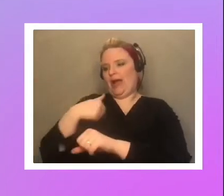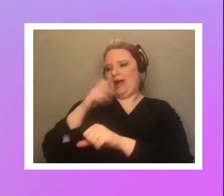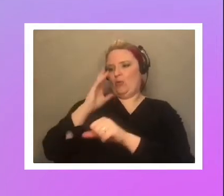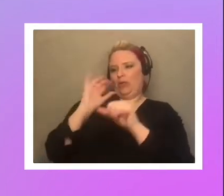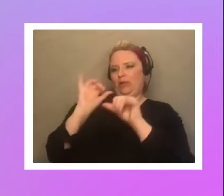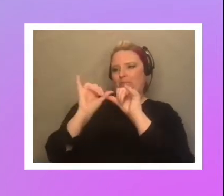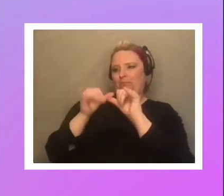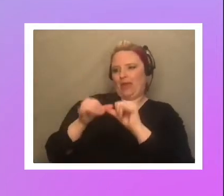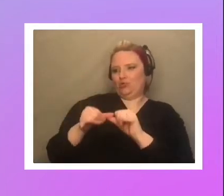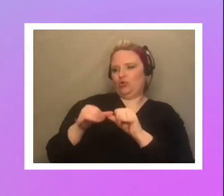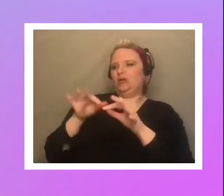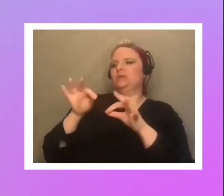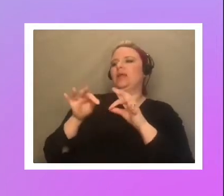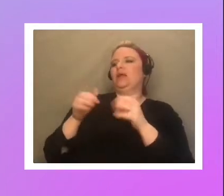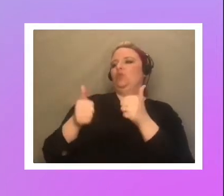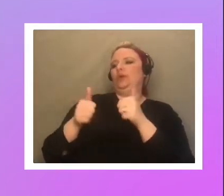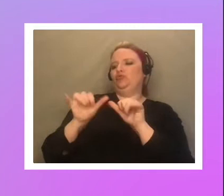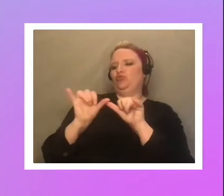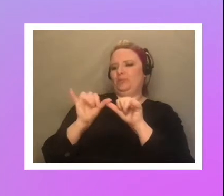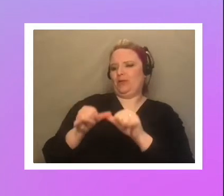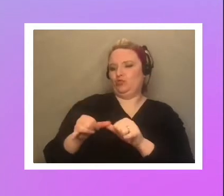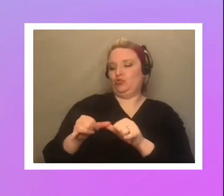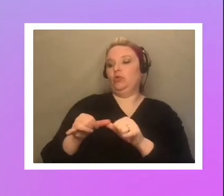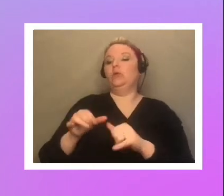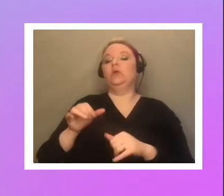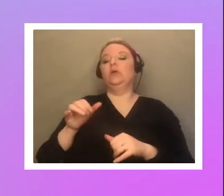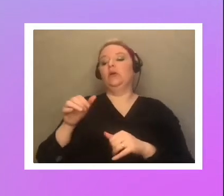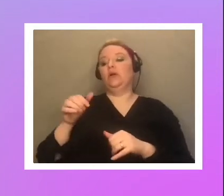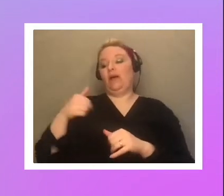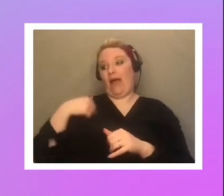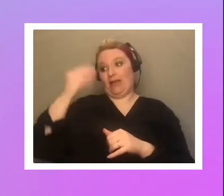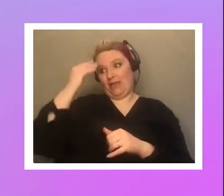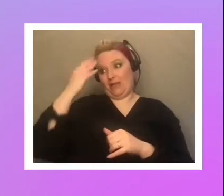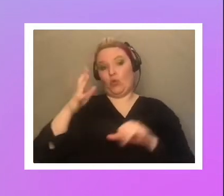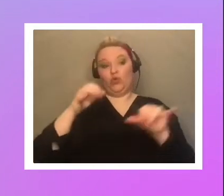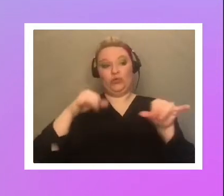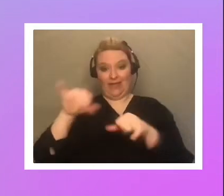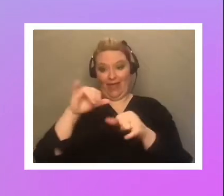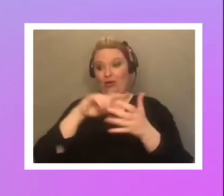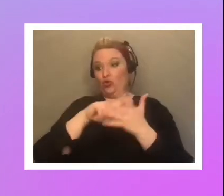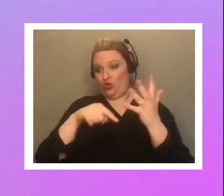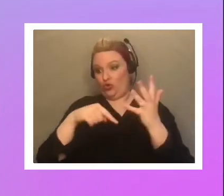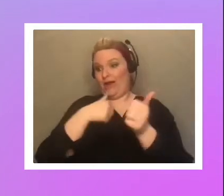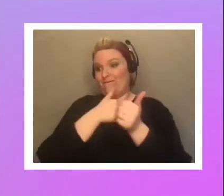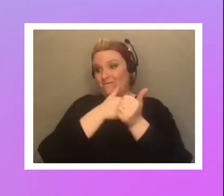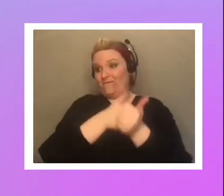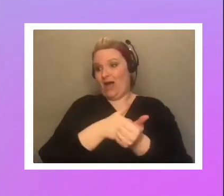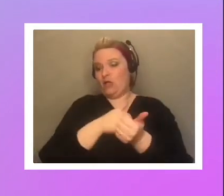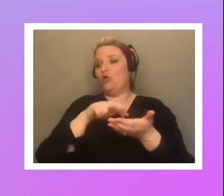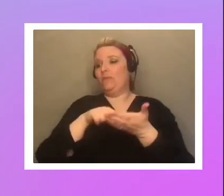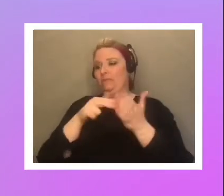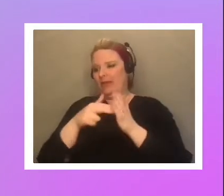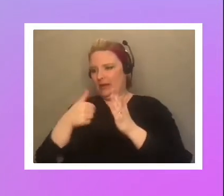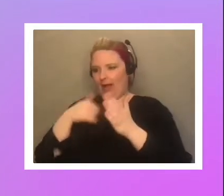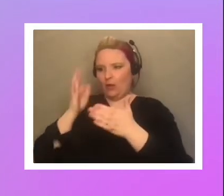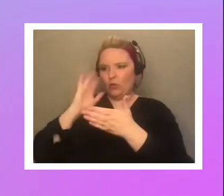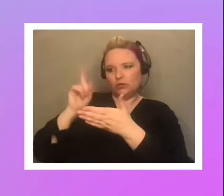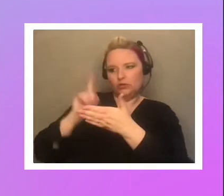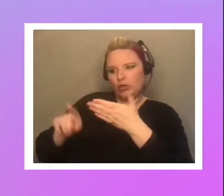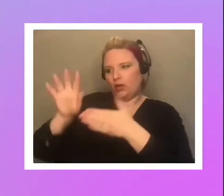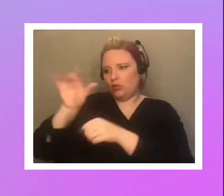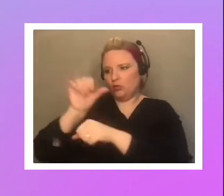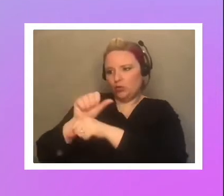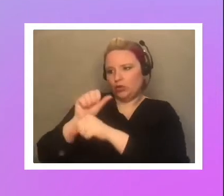to accessibility. Let them know the specific standards that you're going to use. And I